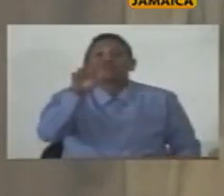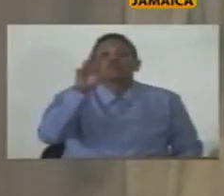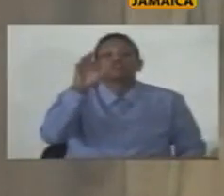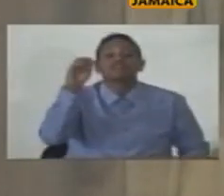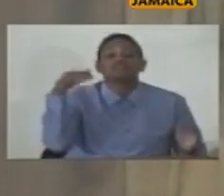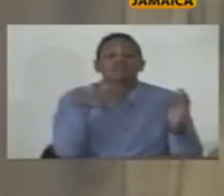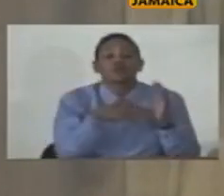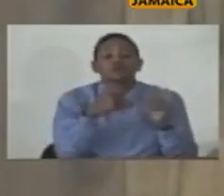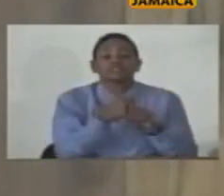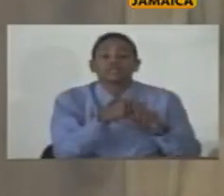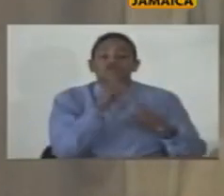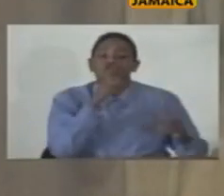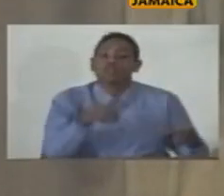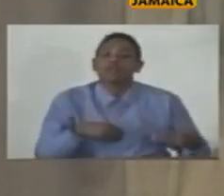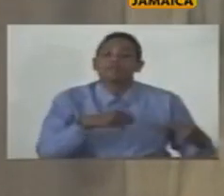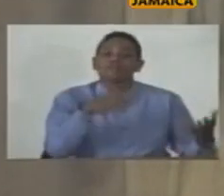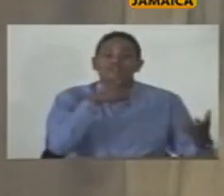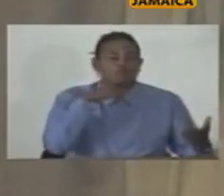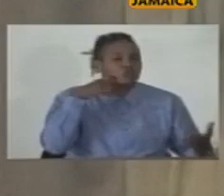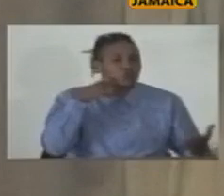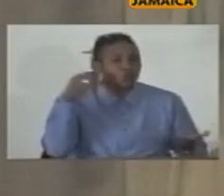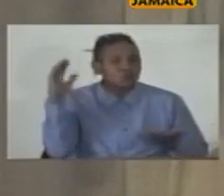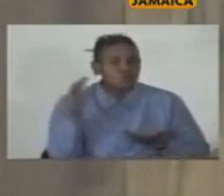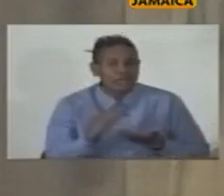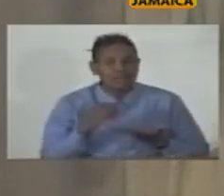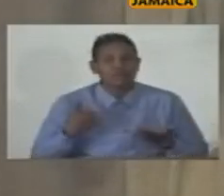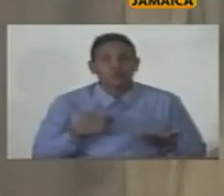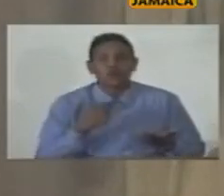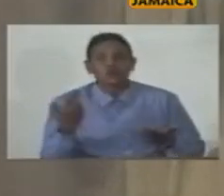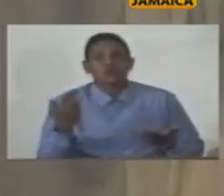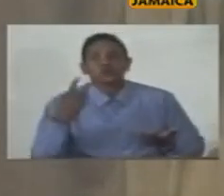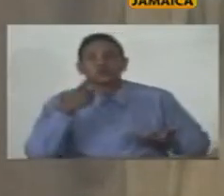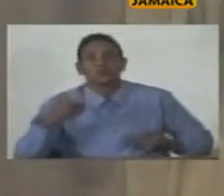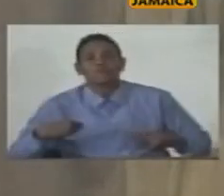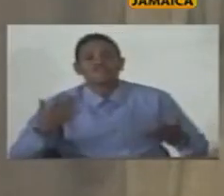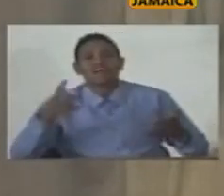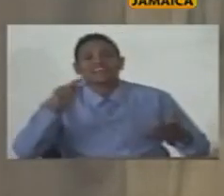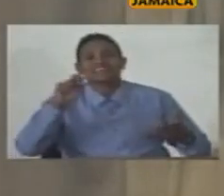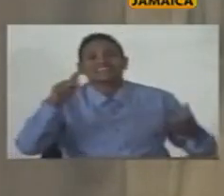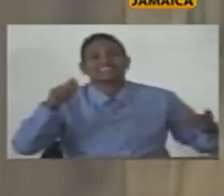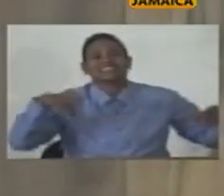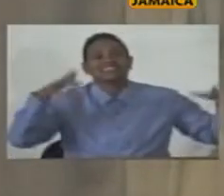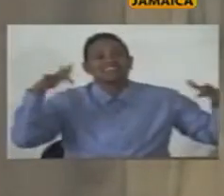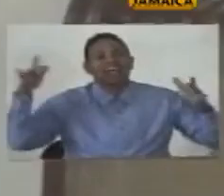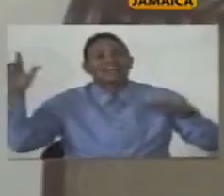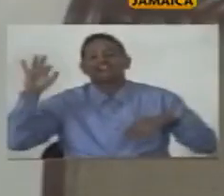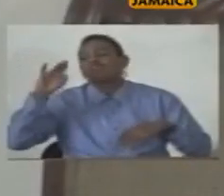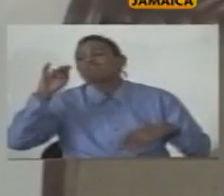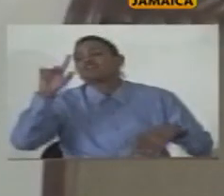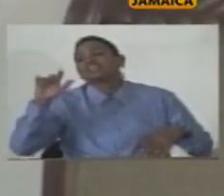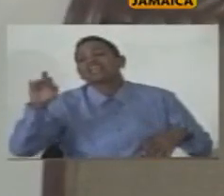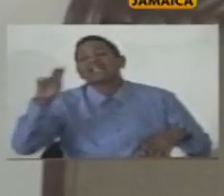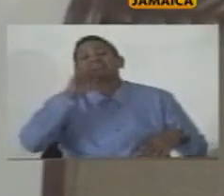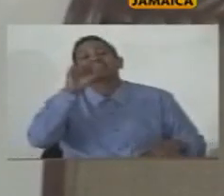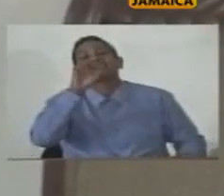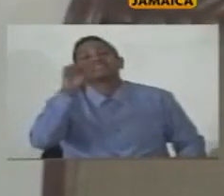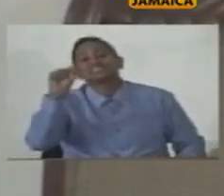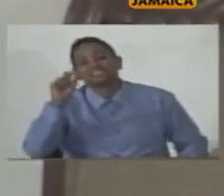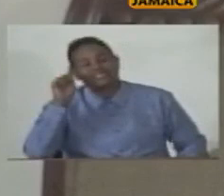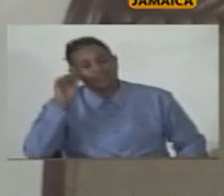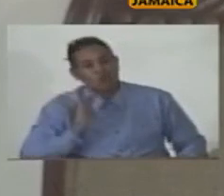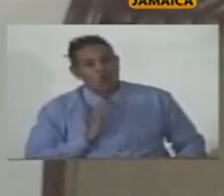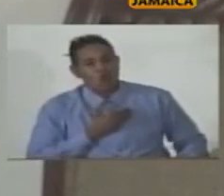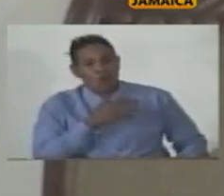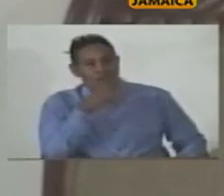350,000 was provided for drought relief, which we used to provide tanks, fertilizer and seeds for our farmers.